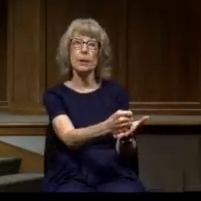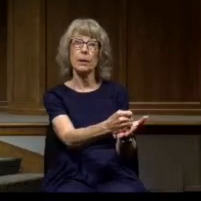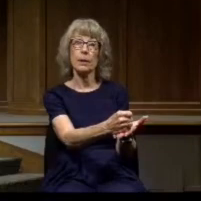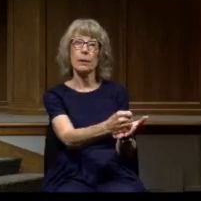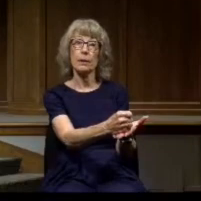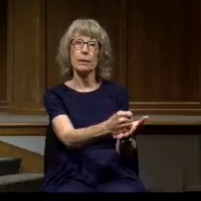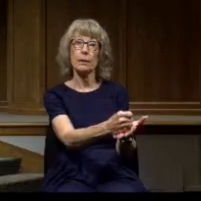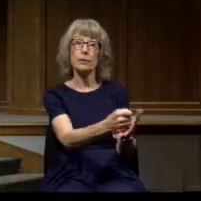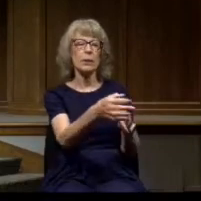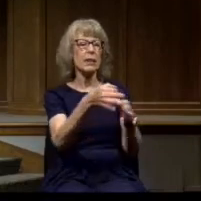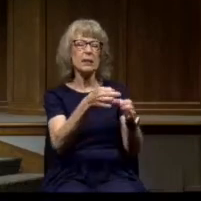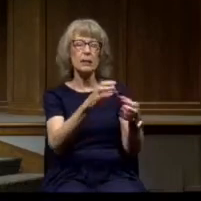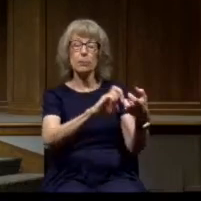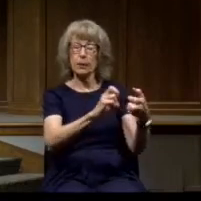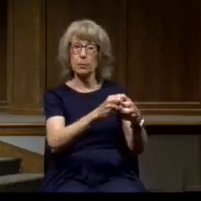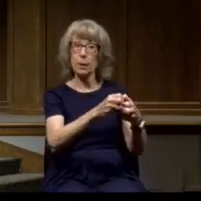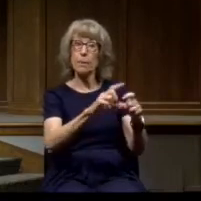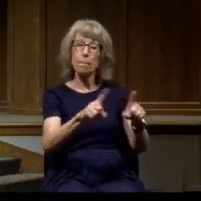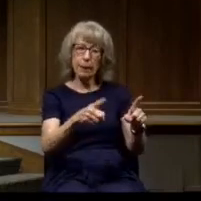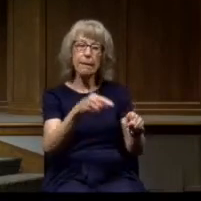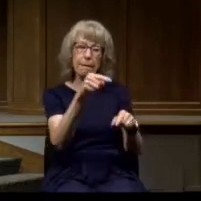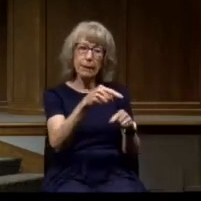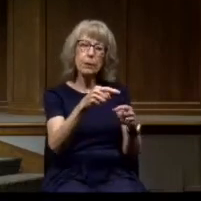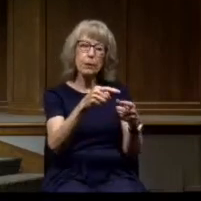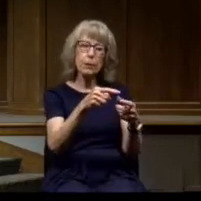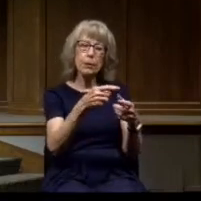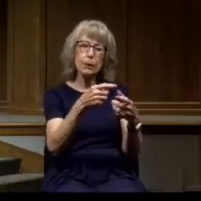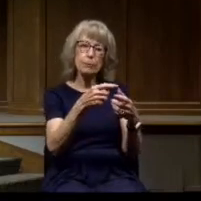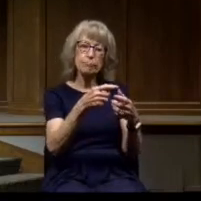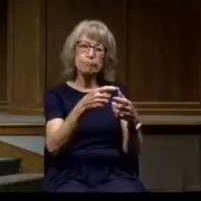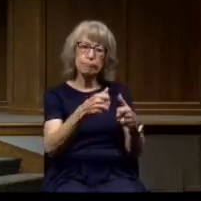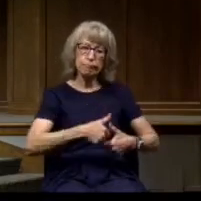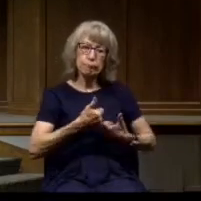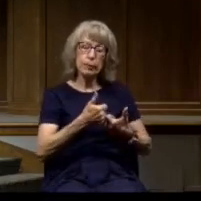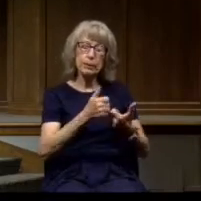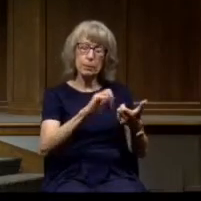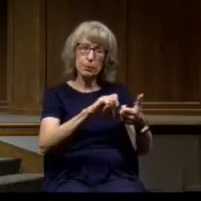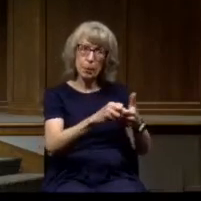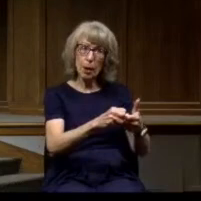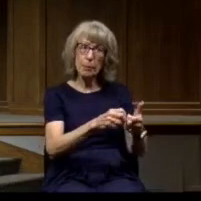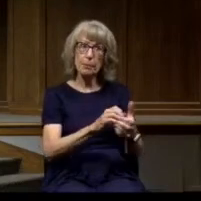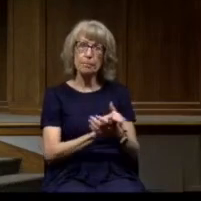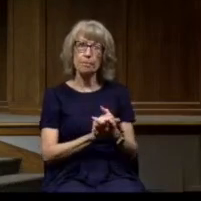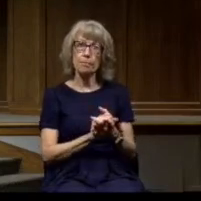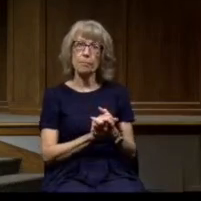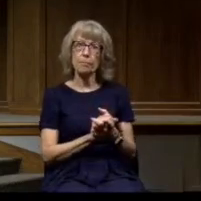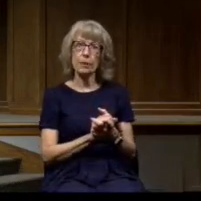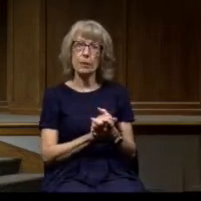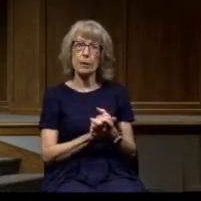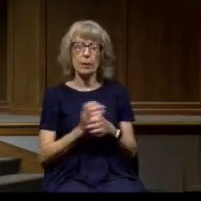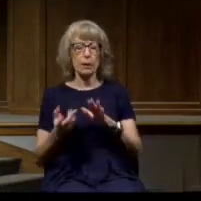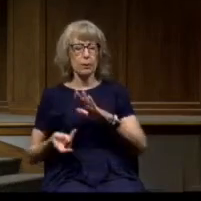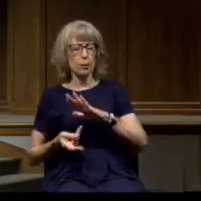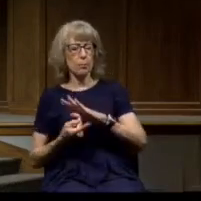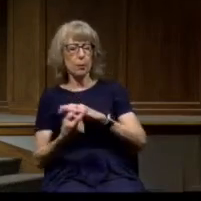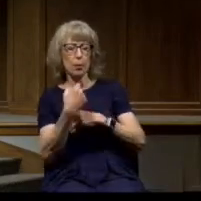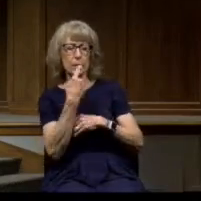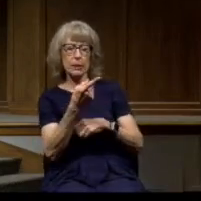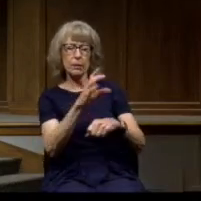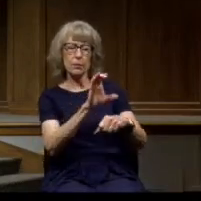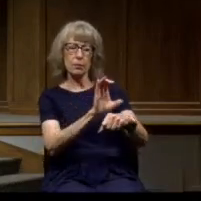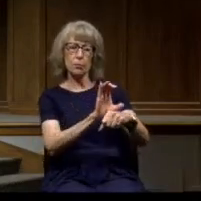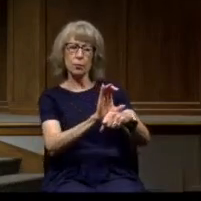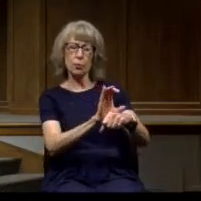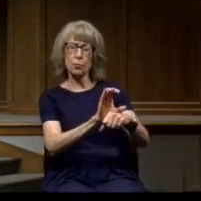And so what does Paul say to a church that's in the middle of real tension,